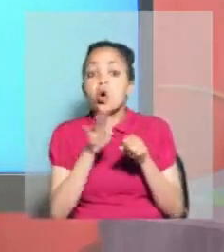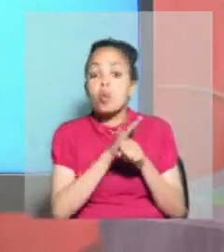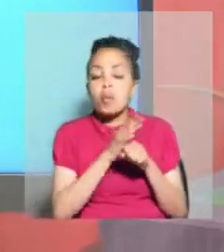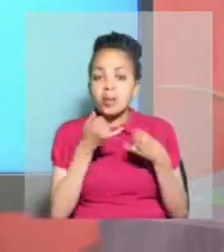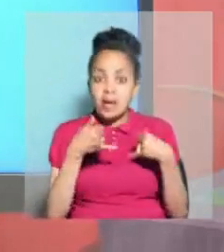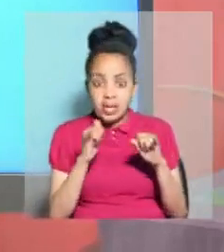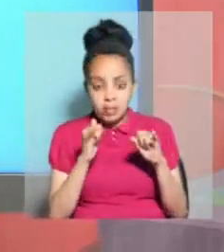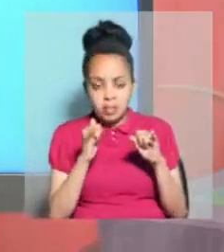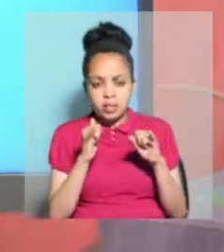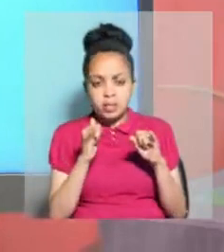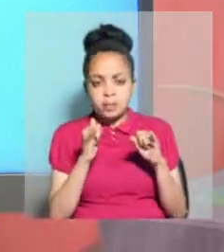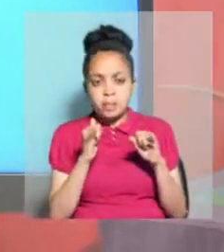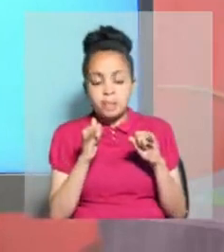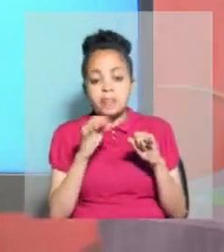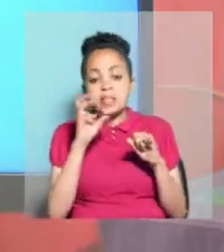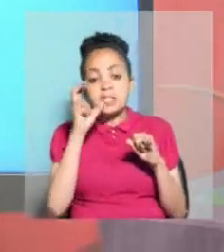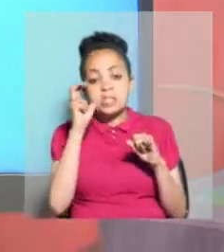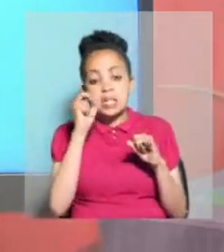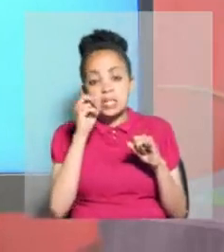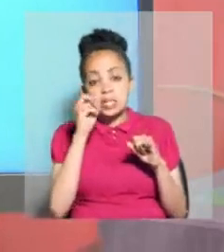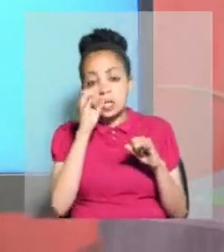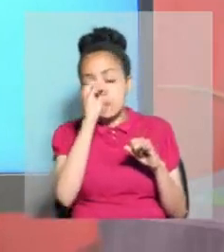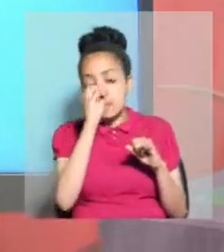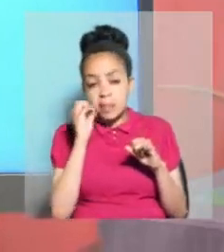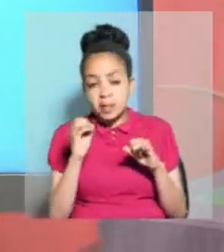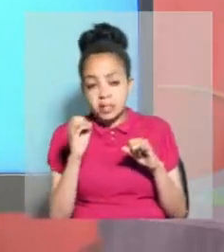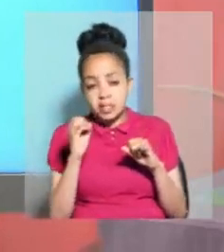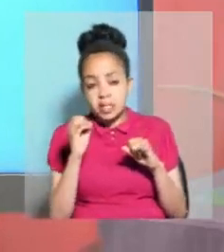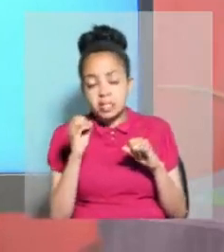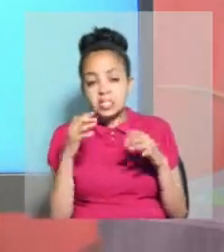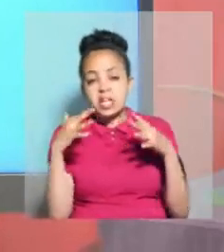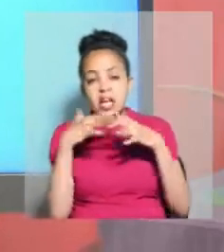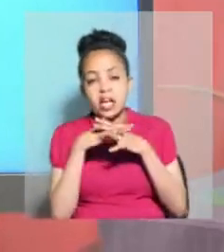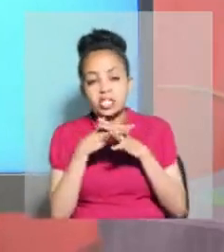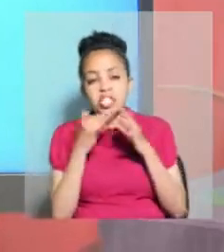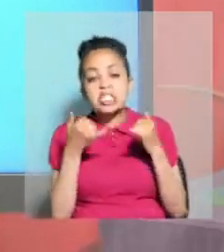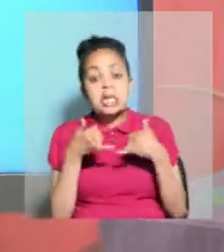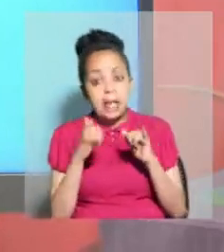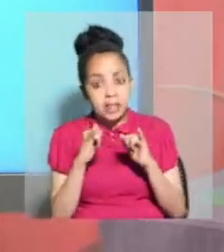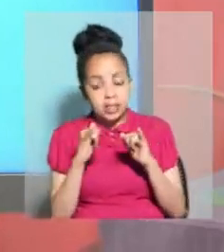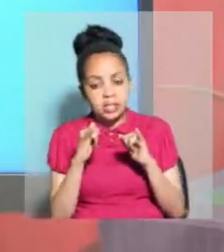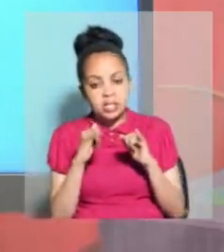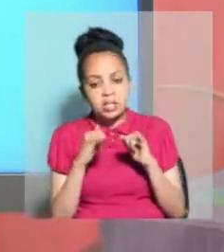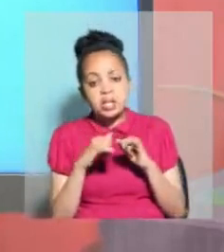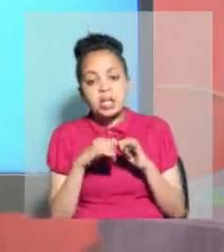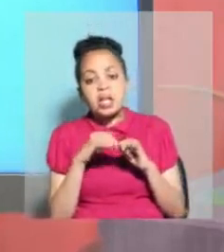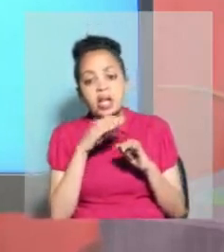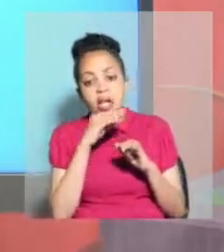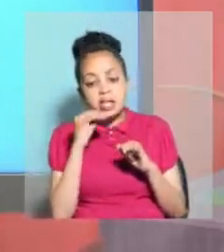inhibitor. So 30% of the rate of the reaction is inhibited here,